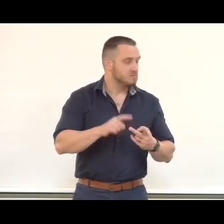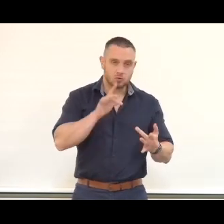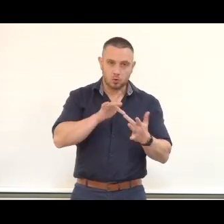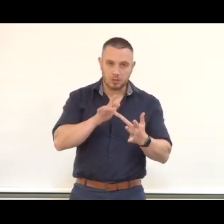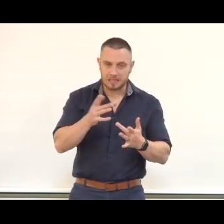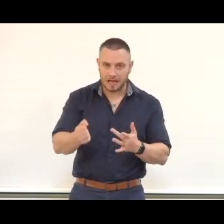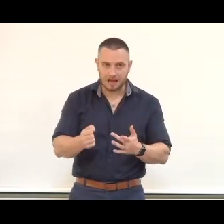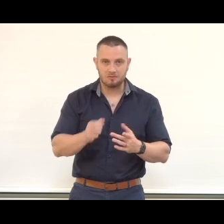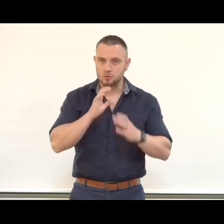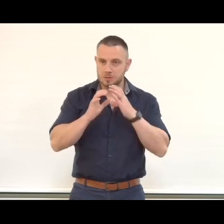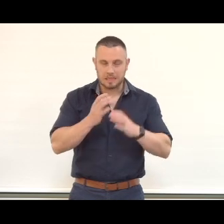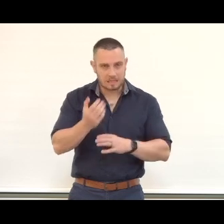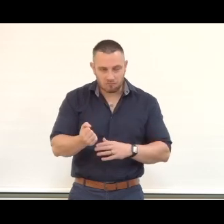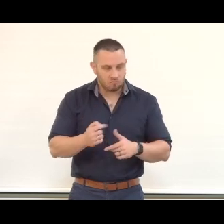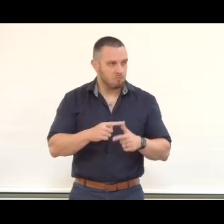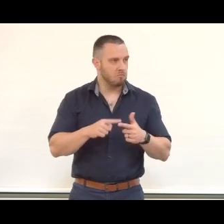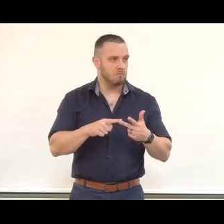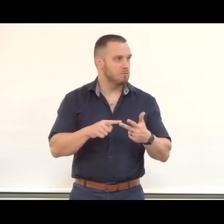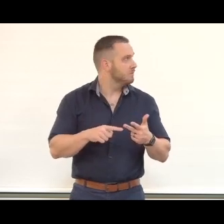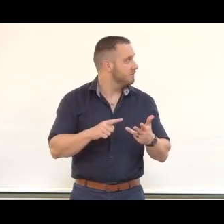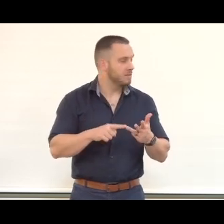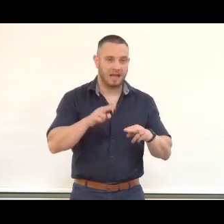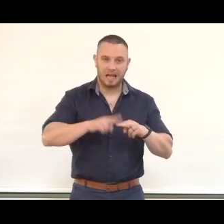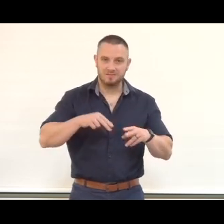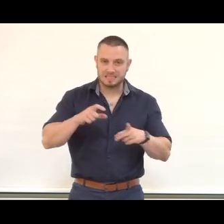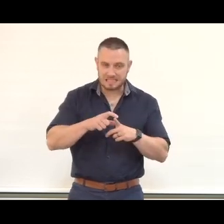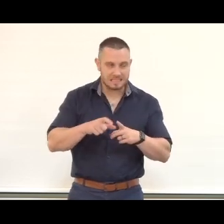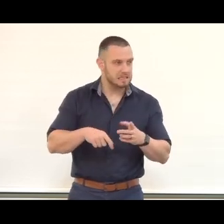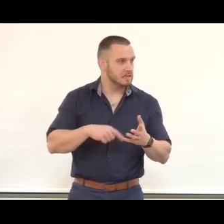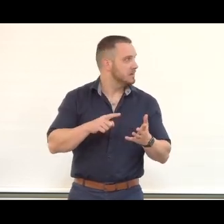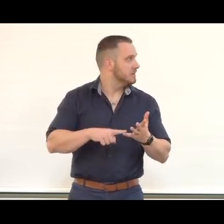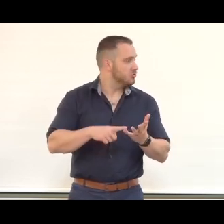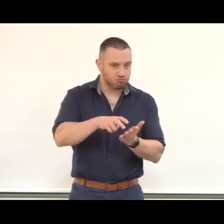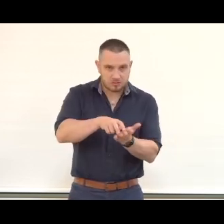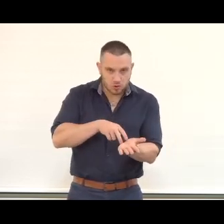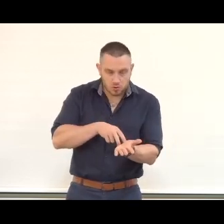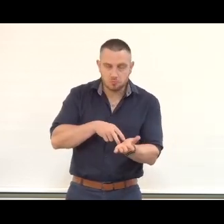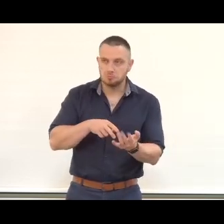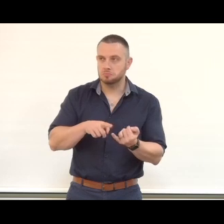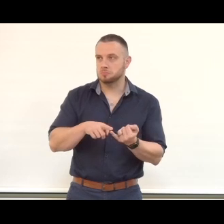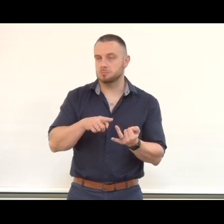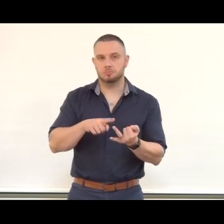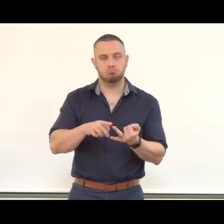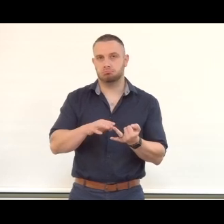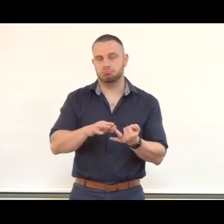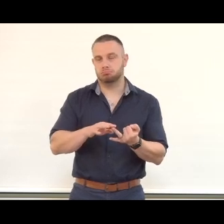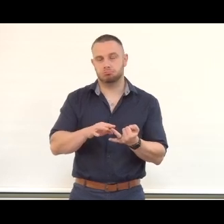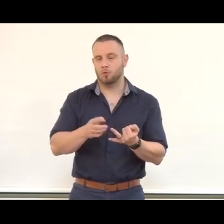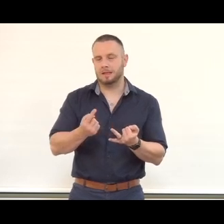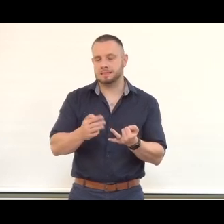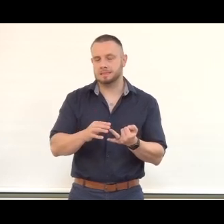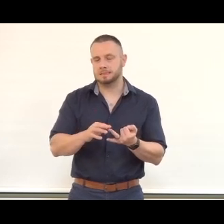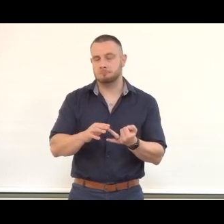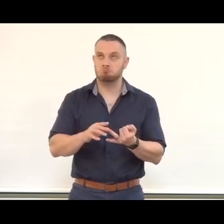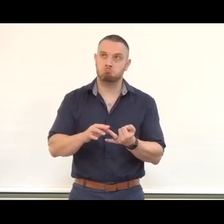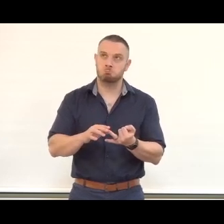contacts, EarthCom, the 2 FDs, records. Who else do we have? I think I